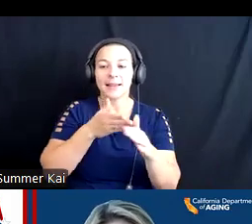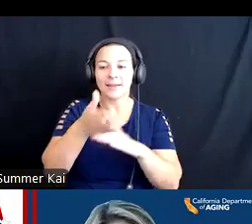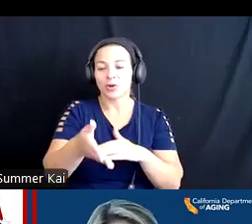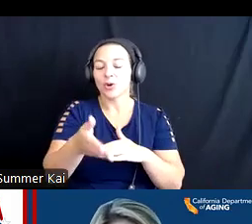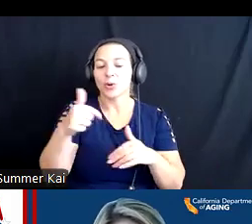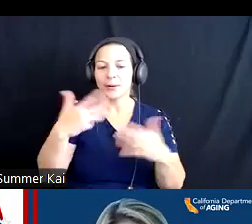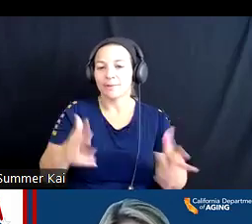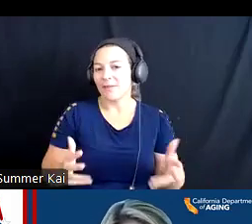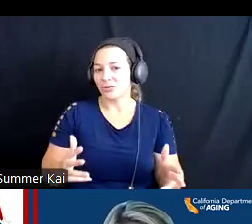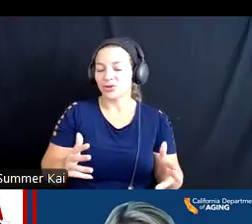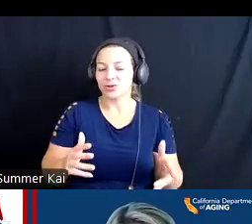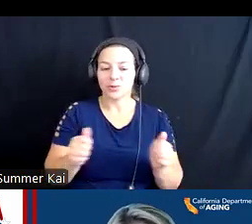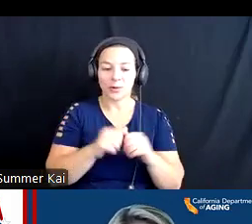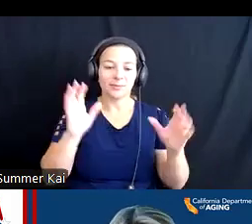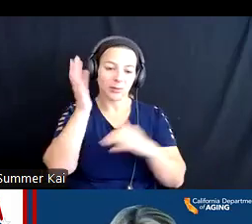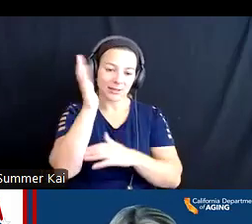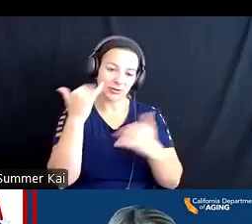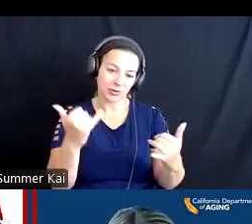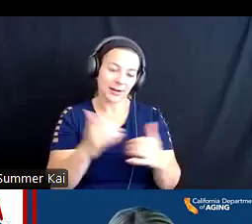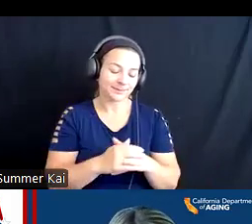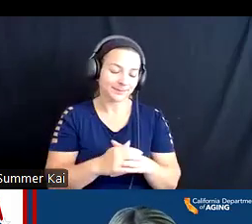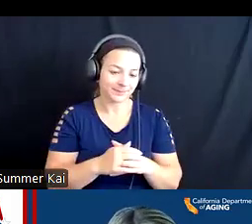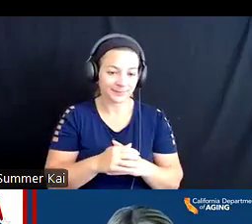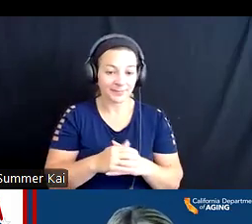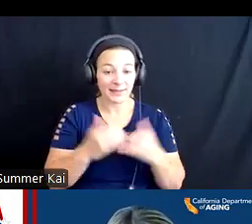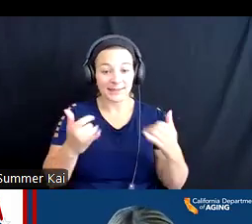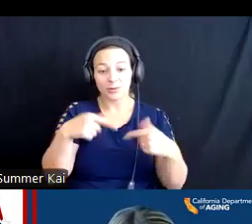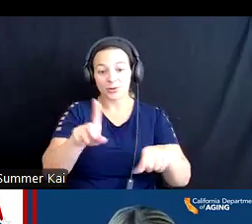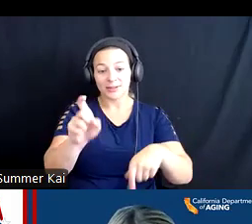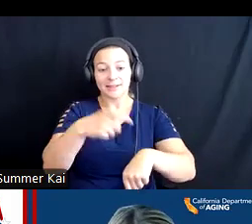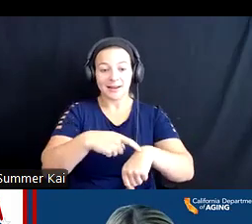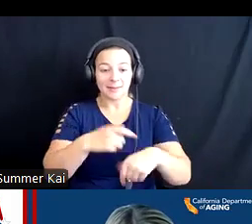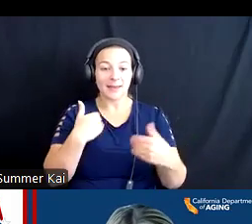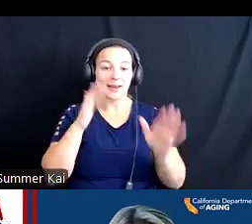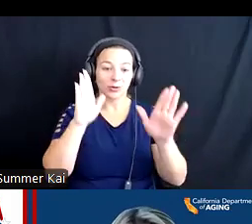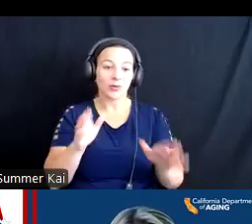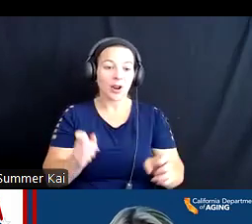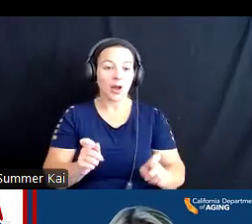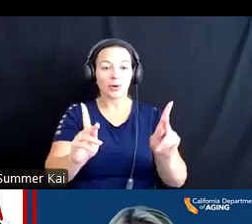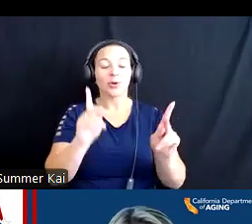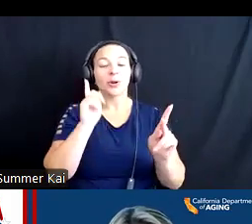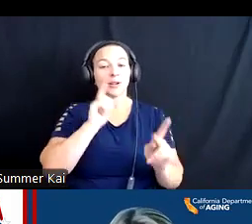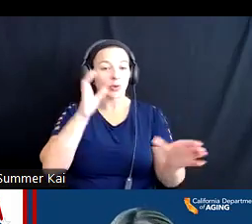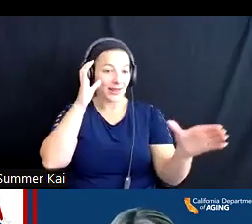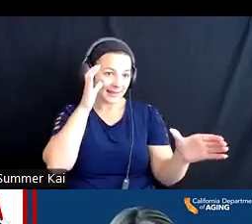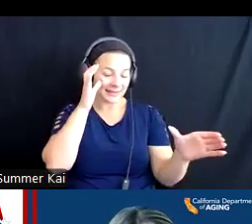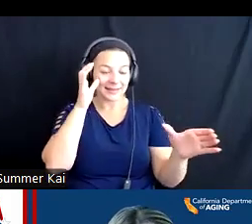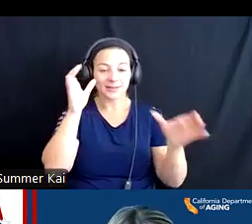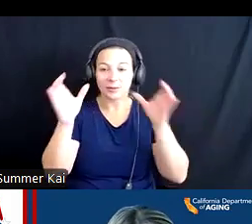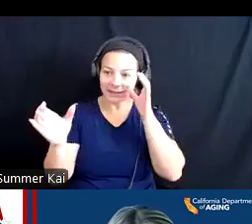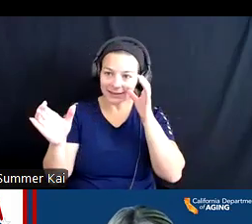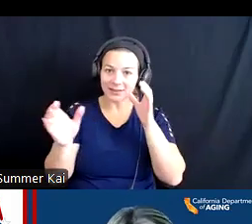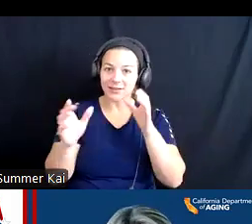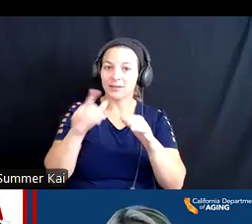are finished with the webinar today. So at this point, we've had a really great opportunity to listen to who we are